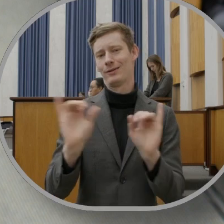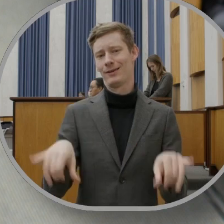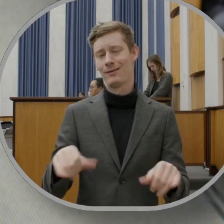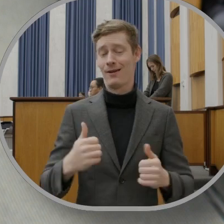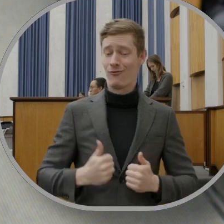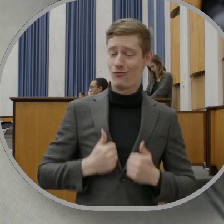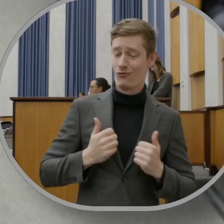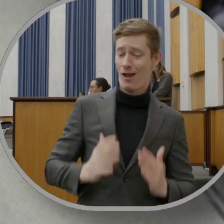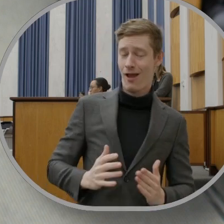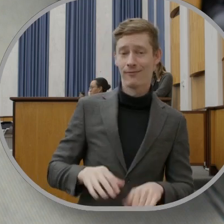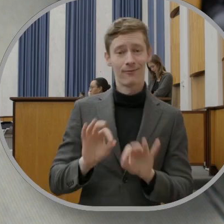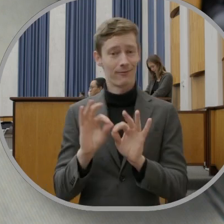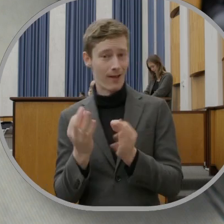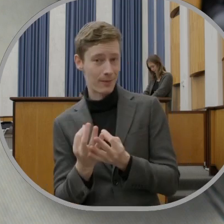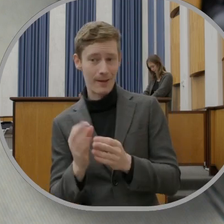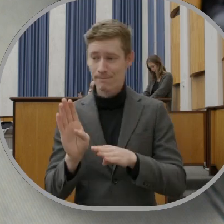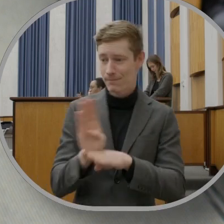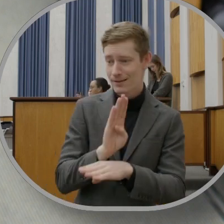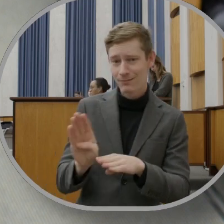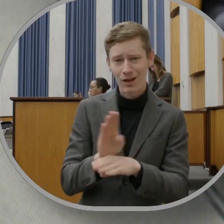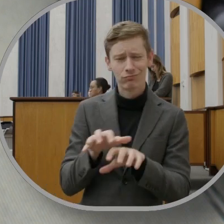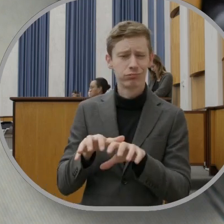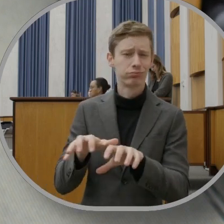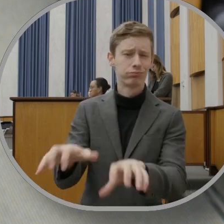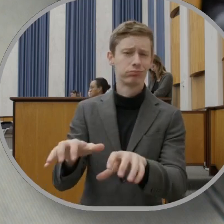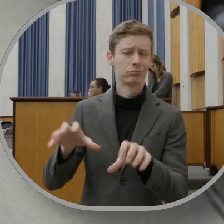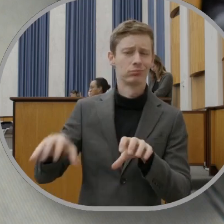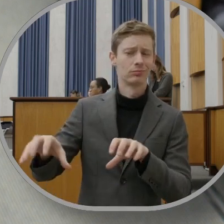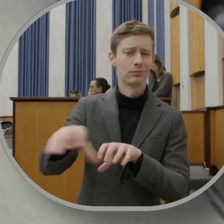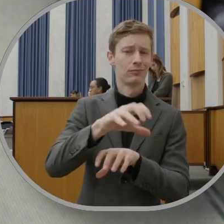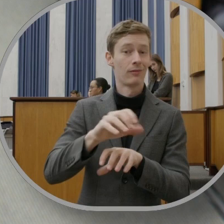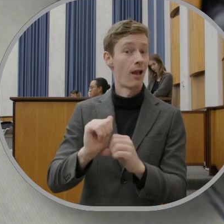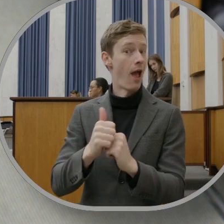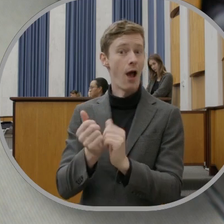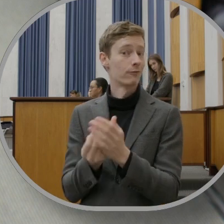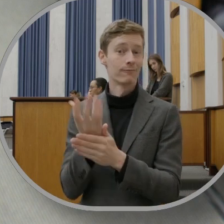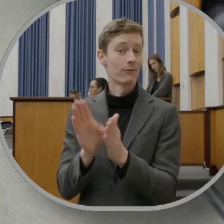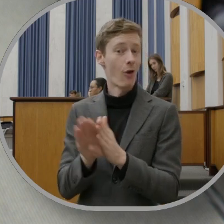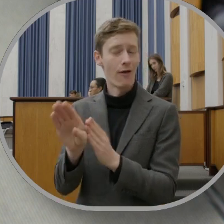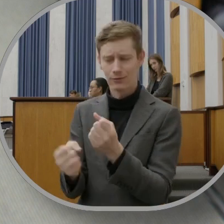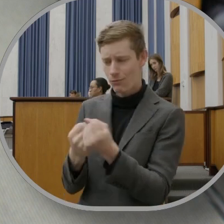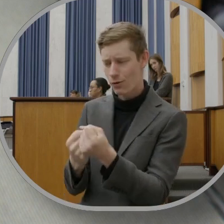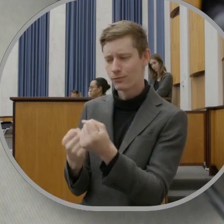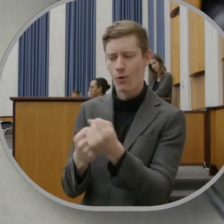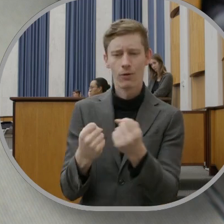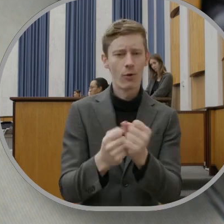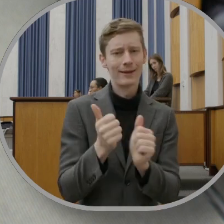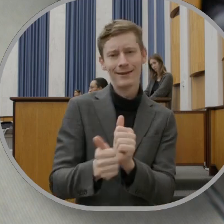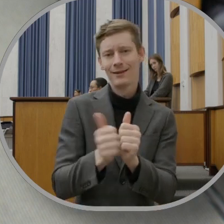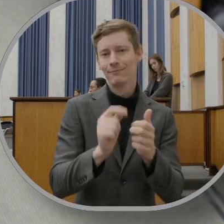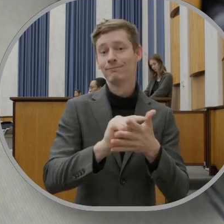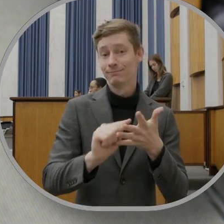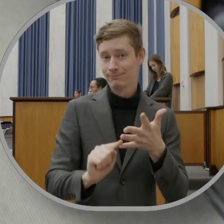and businesses. For each to thrive, we must support every facet of them and make it easier for residents and